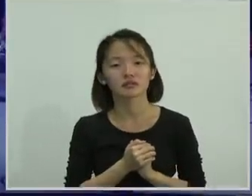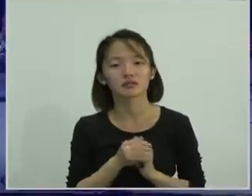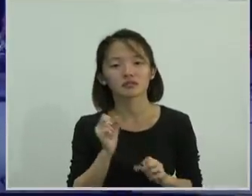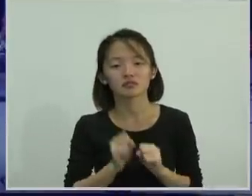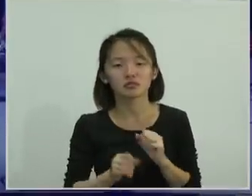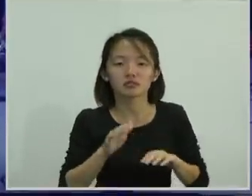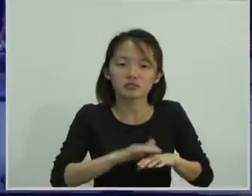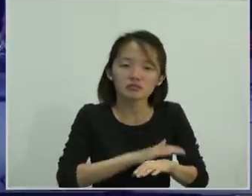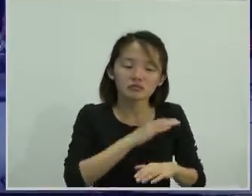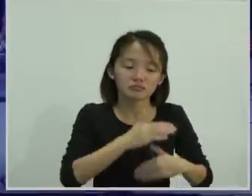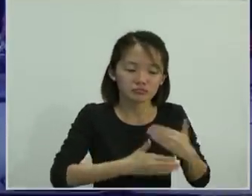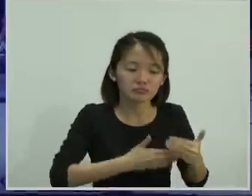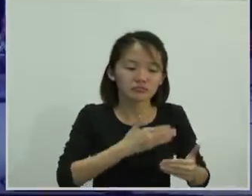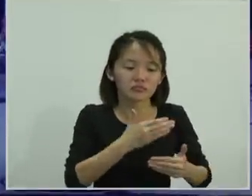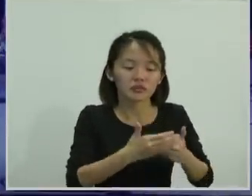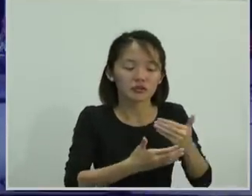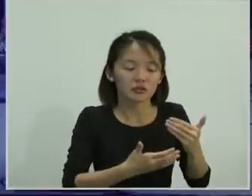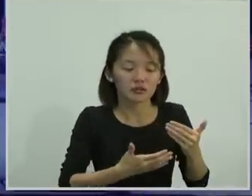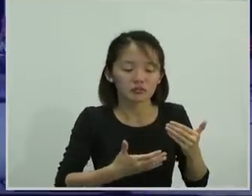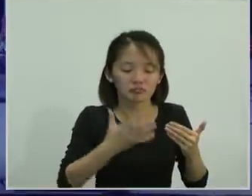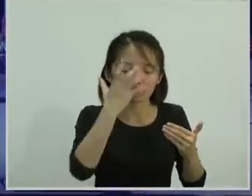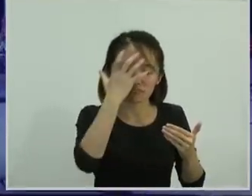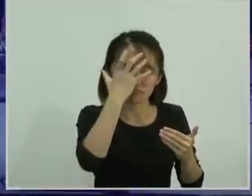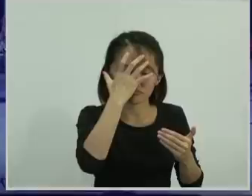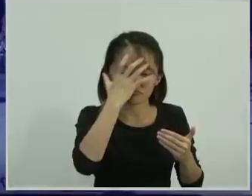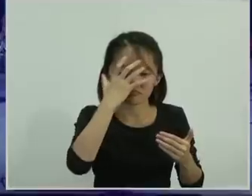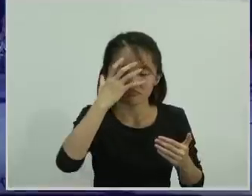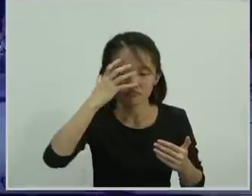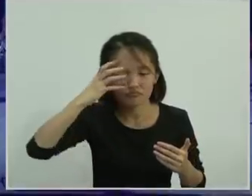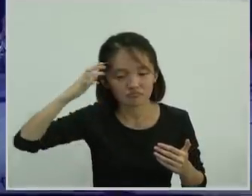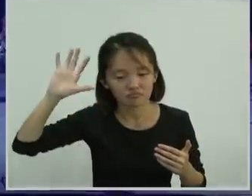of my masks and into my own skin.